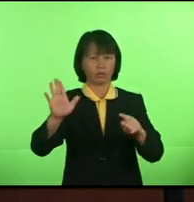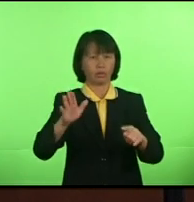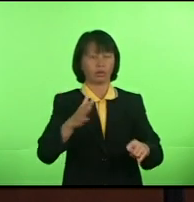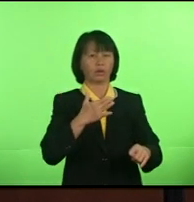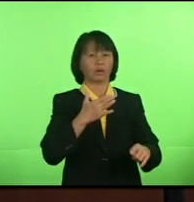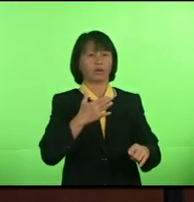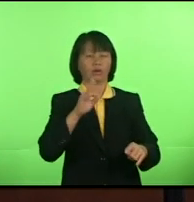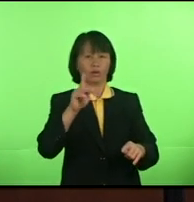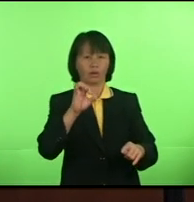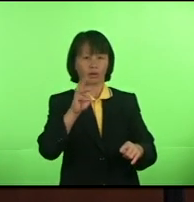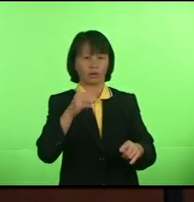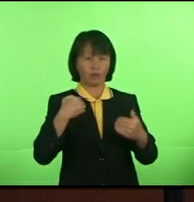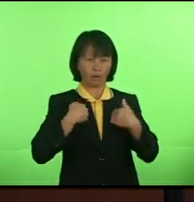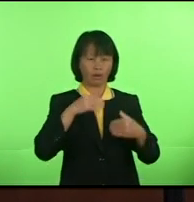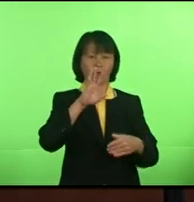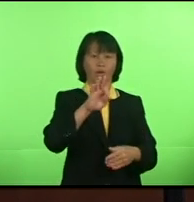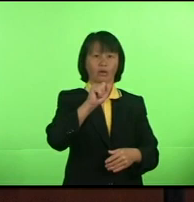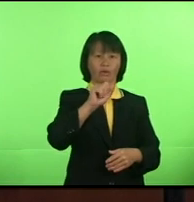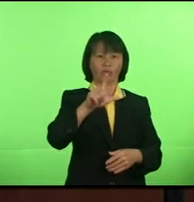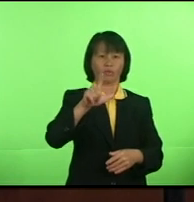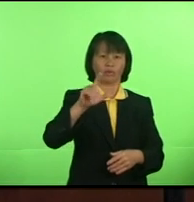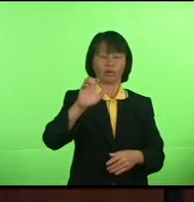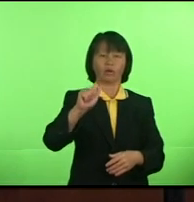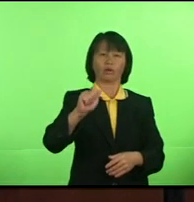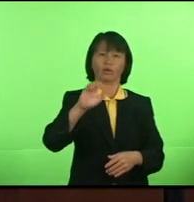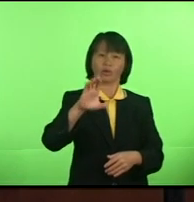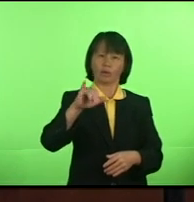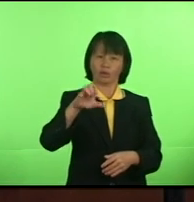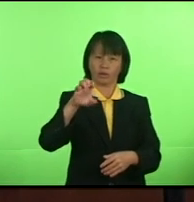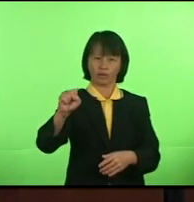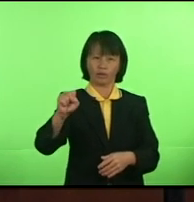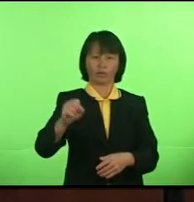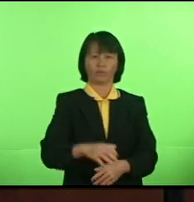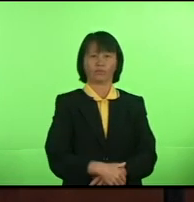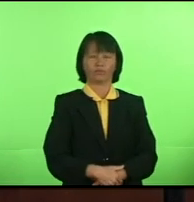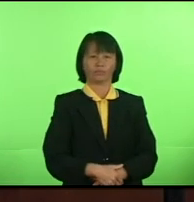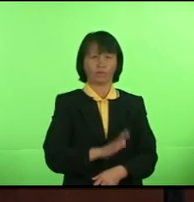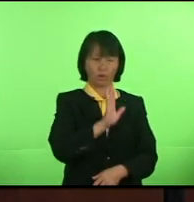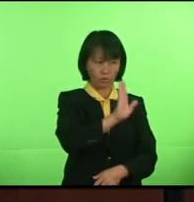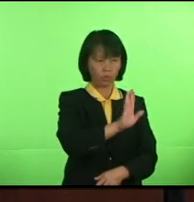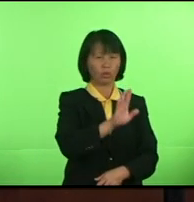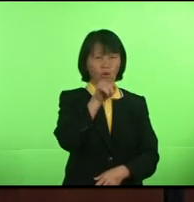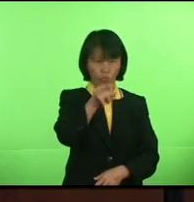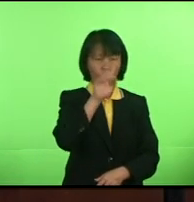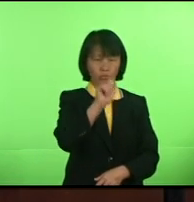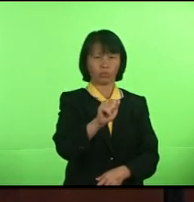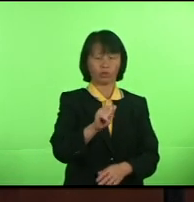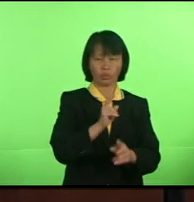a fallacy. They commit a fallacy. So you need to be aware of